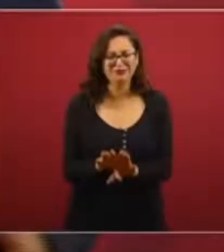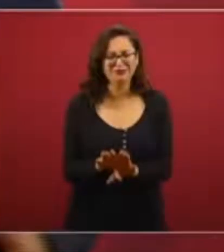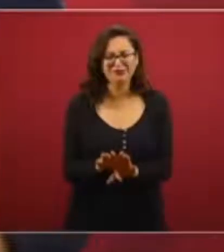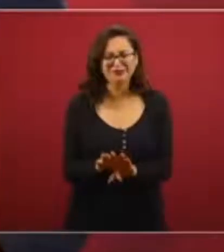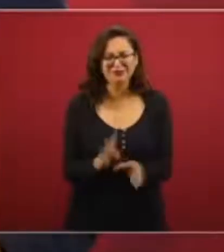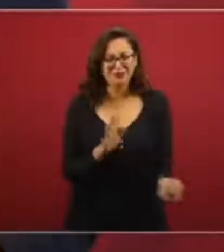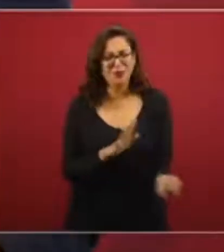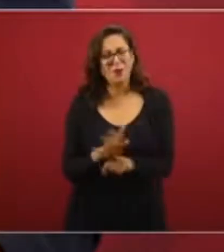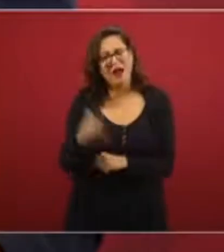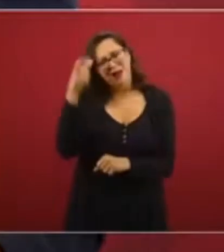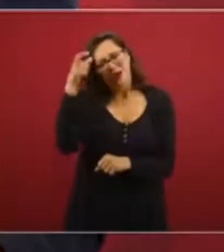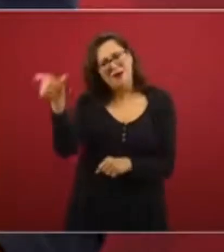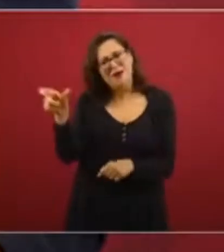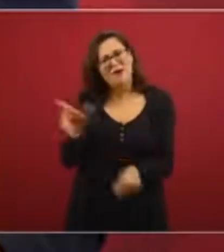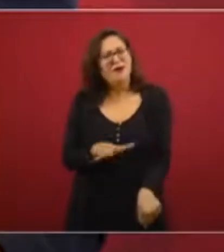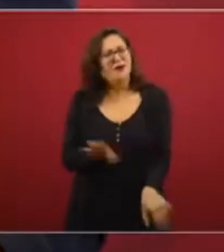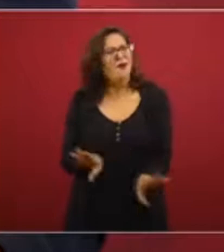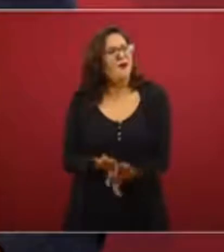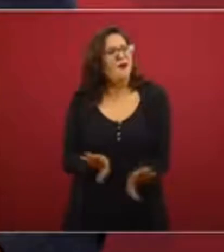logical.